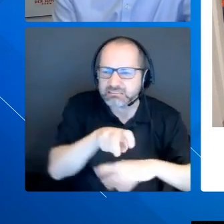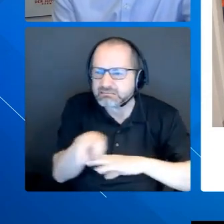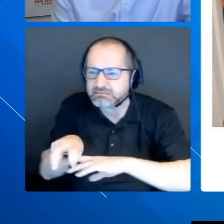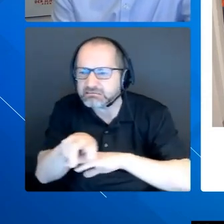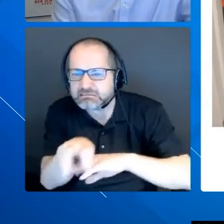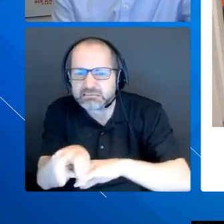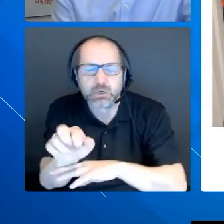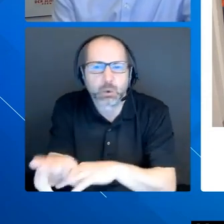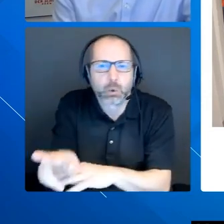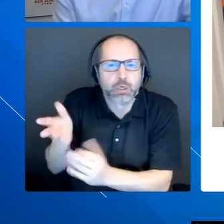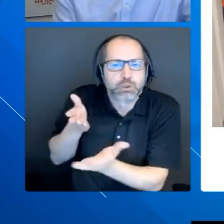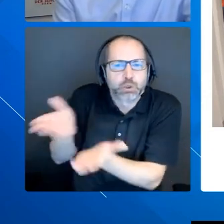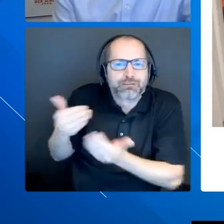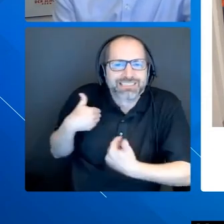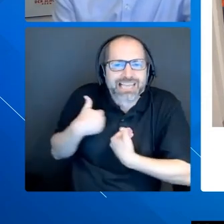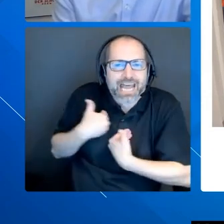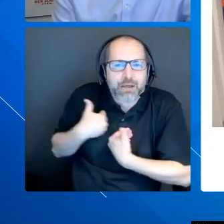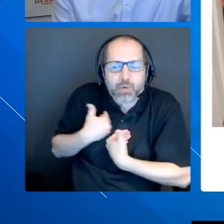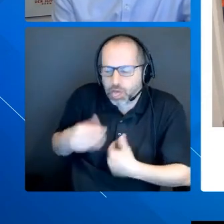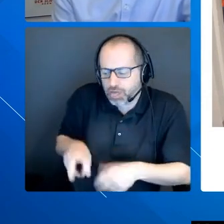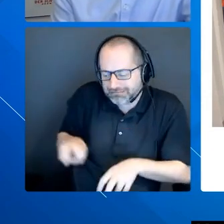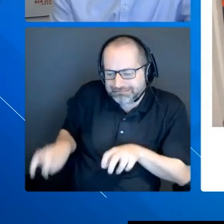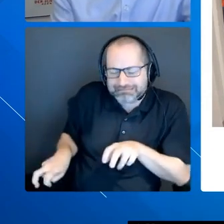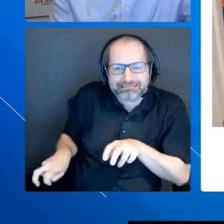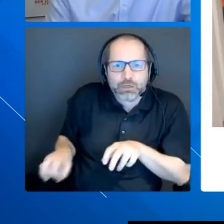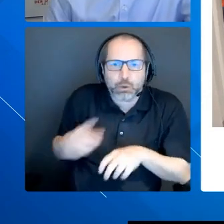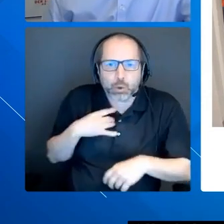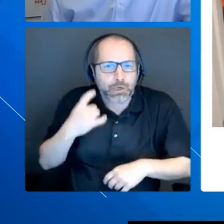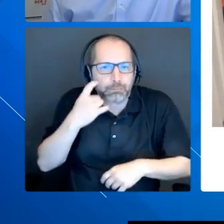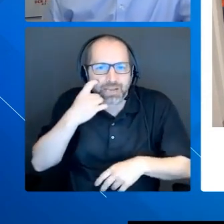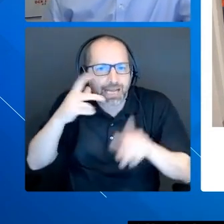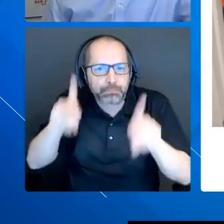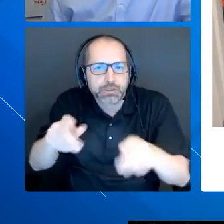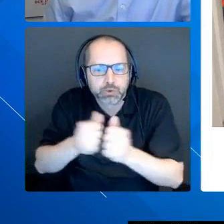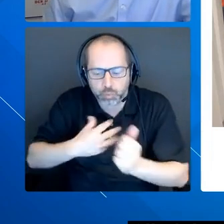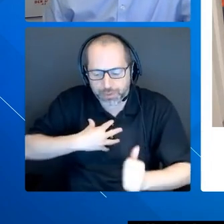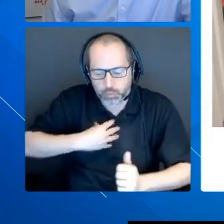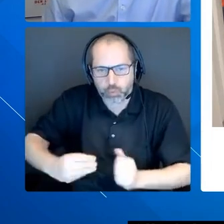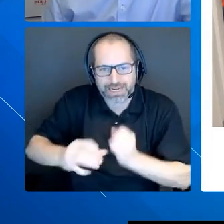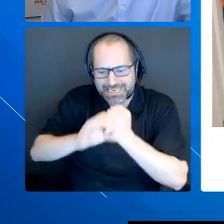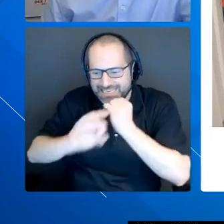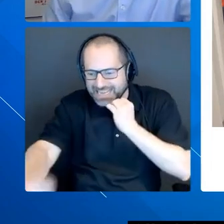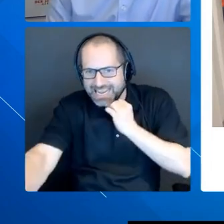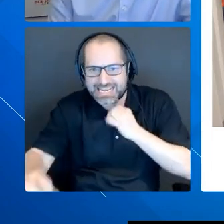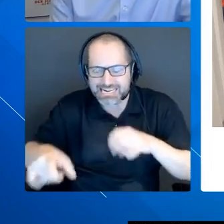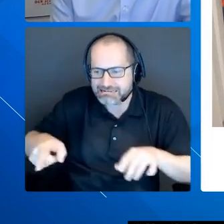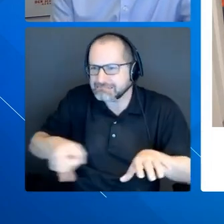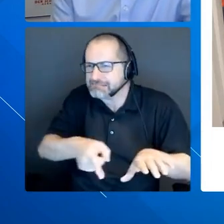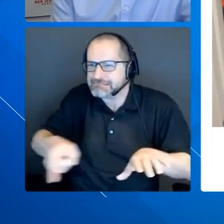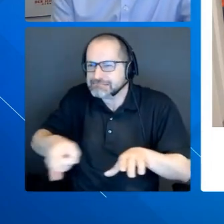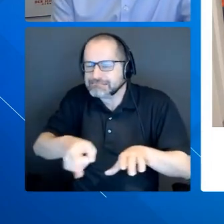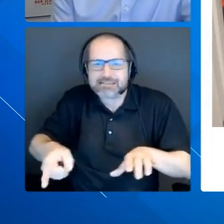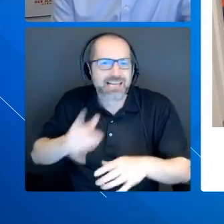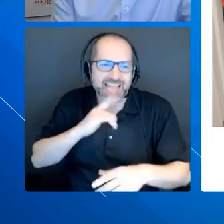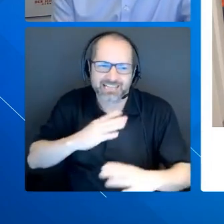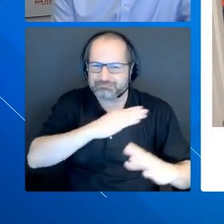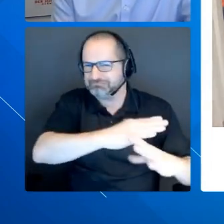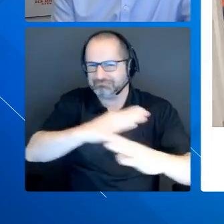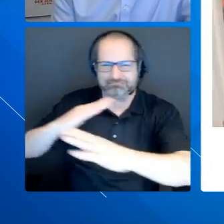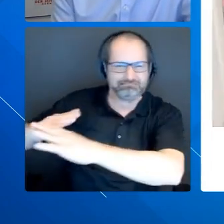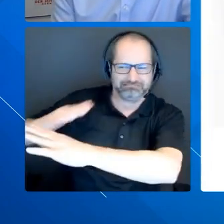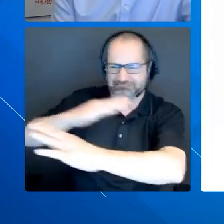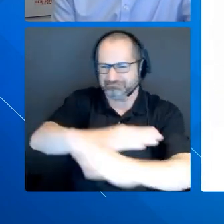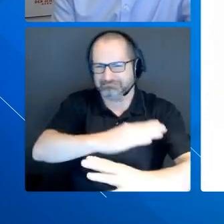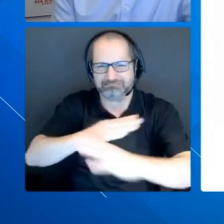Have it by your side. A blind person with a white cane. All of those are going to be roadblocks for a person.